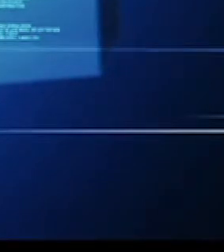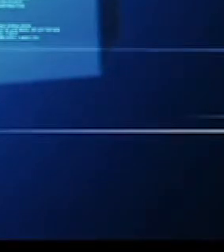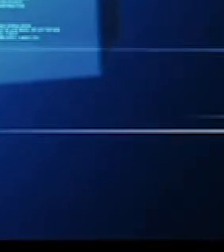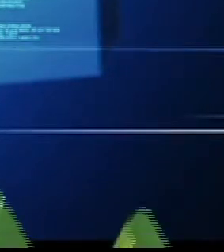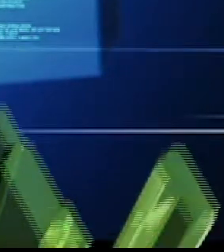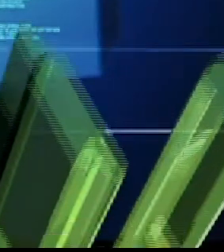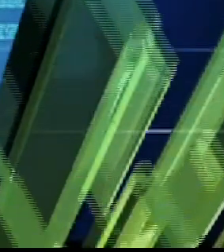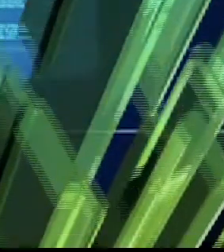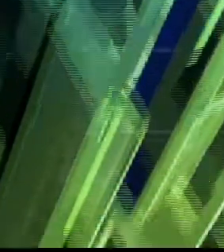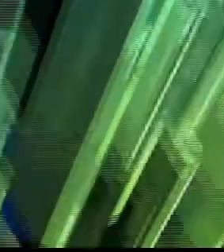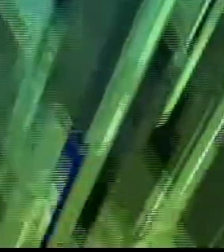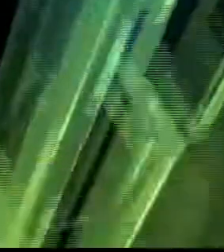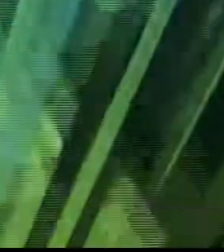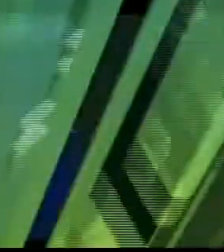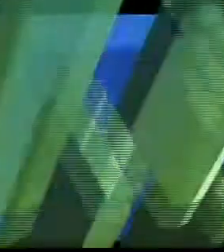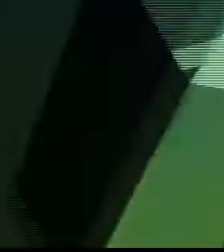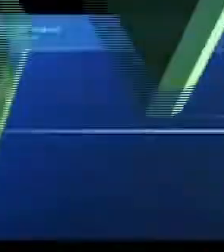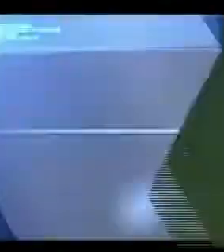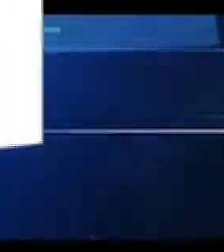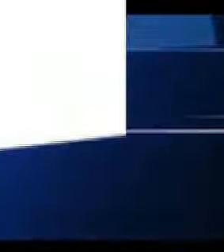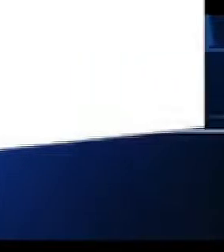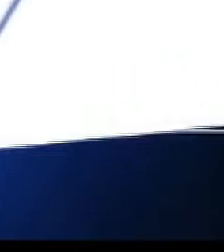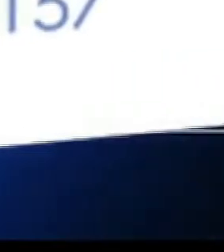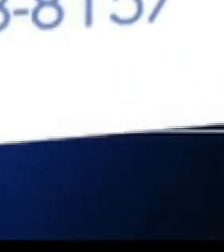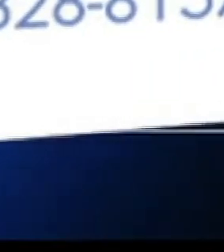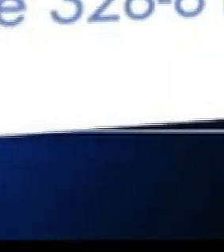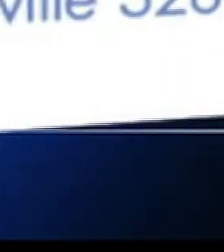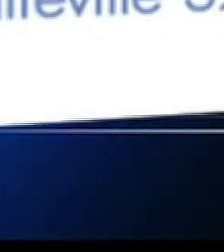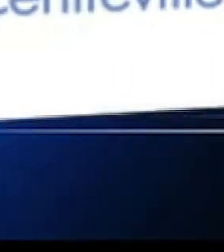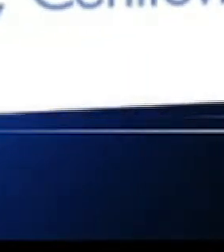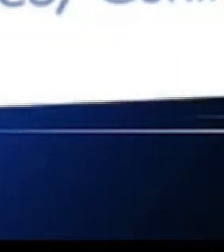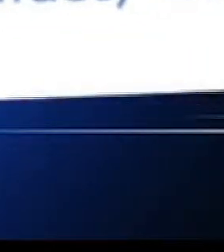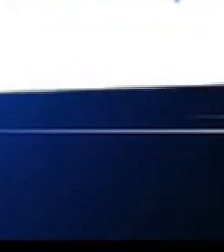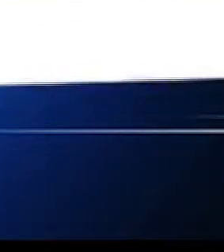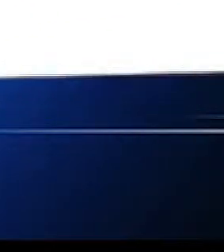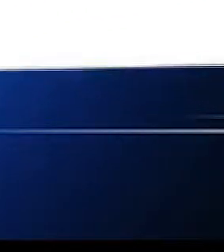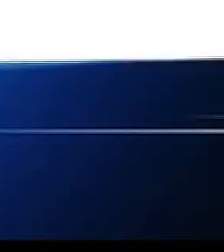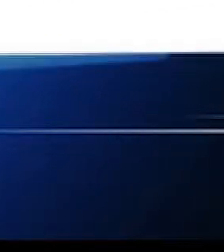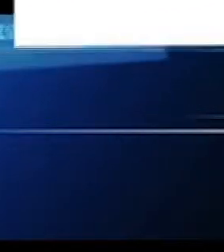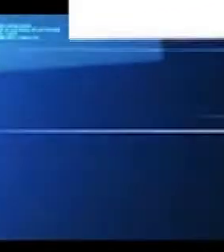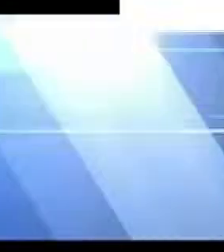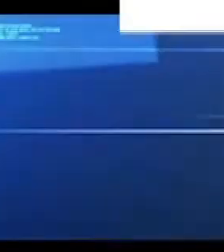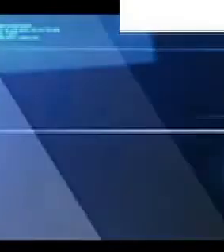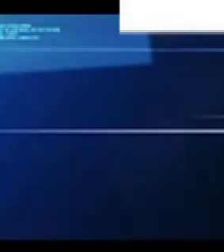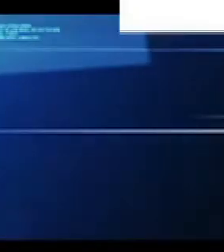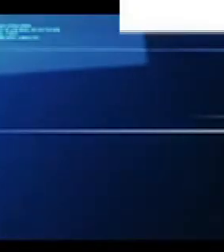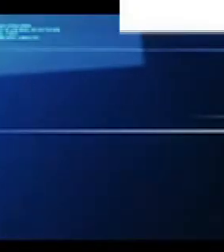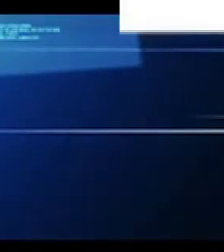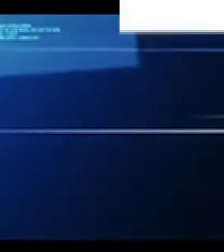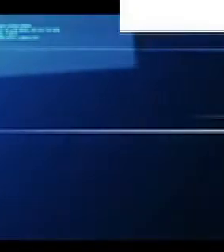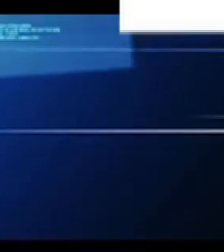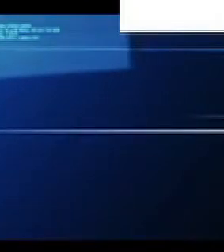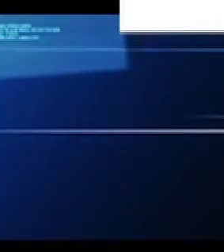This is ZNS Total Sports, brought to you by 4th Terrace Diagnostic Center.